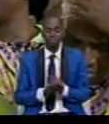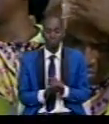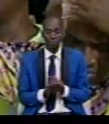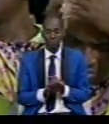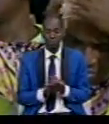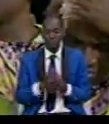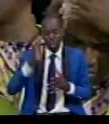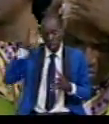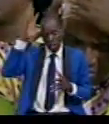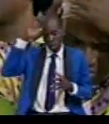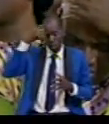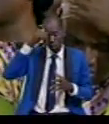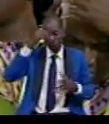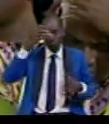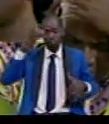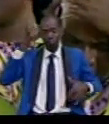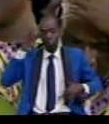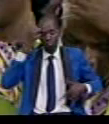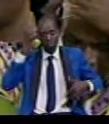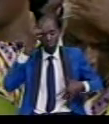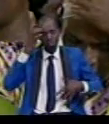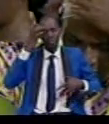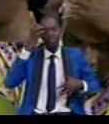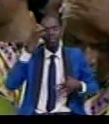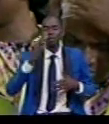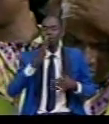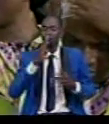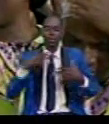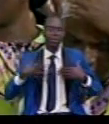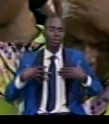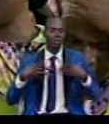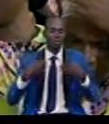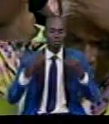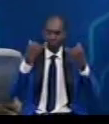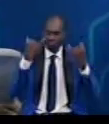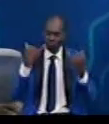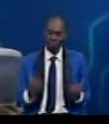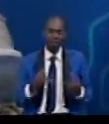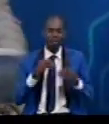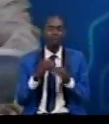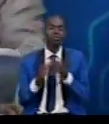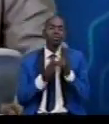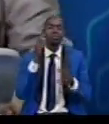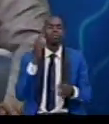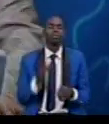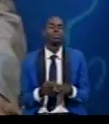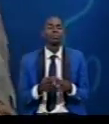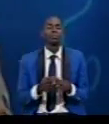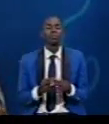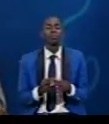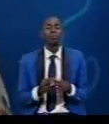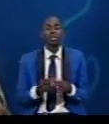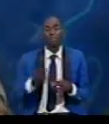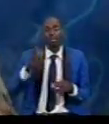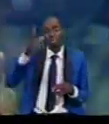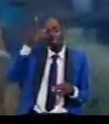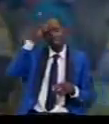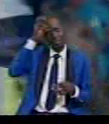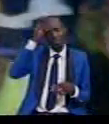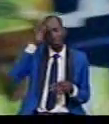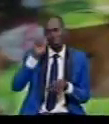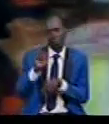Incurable so-called disease be healed right now. And those demon